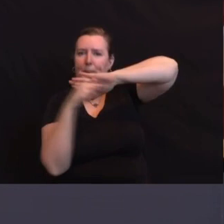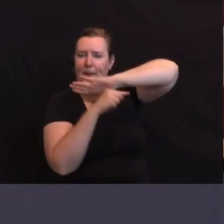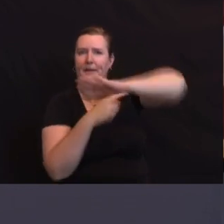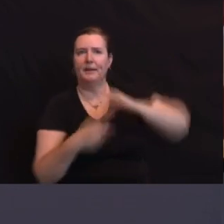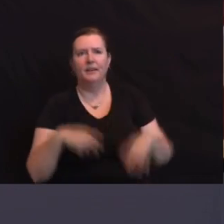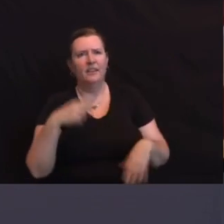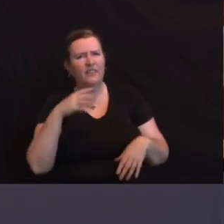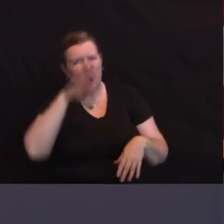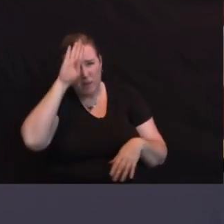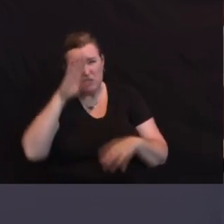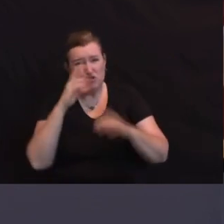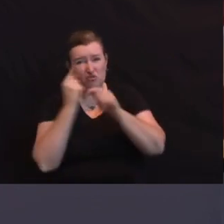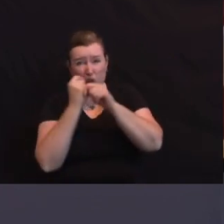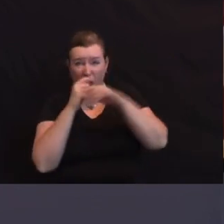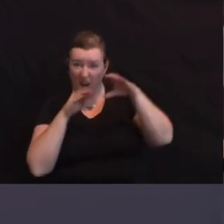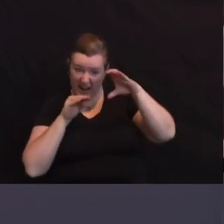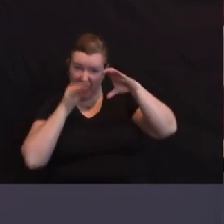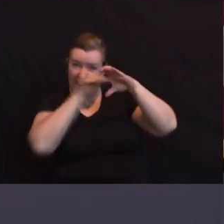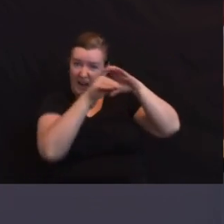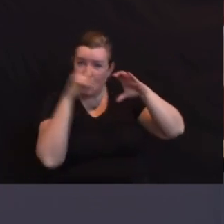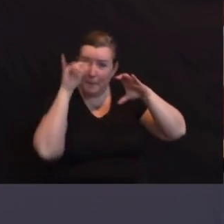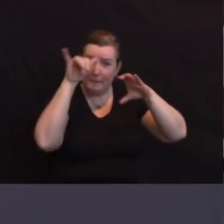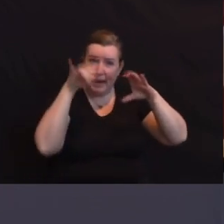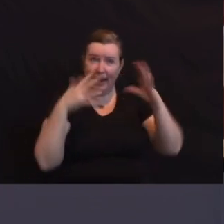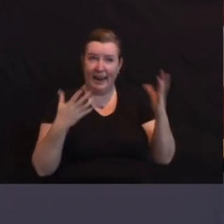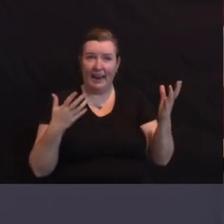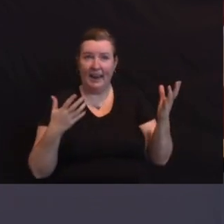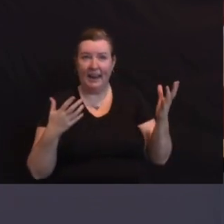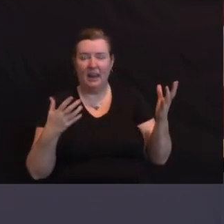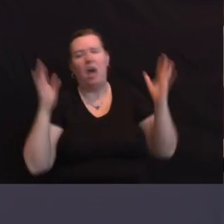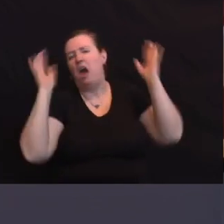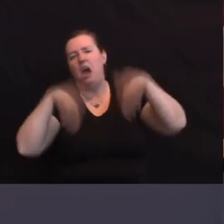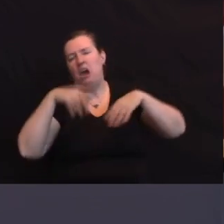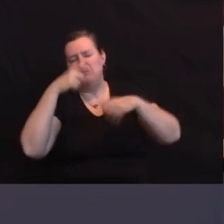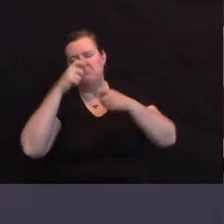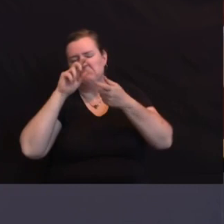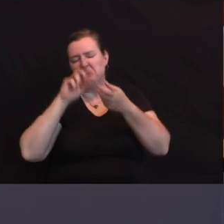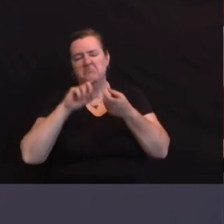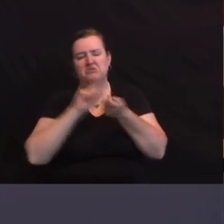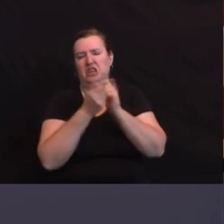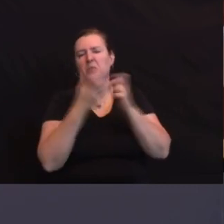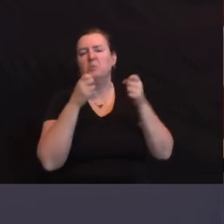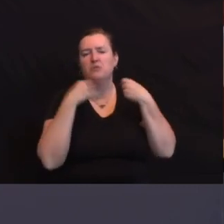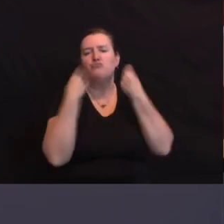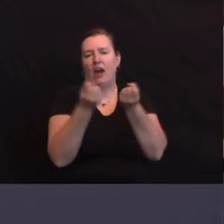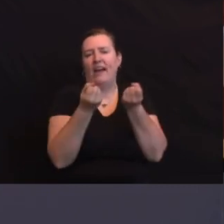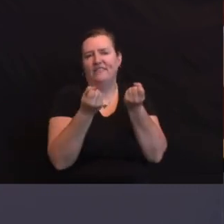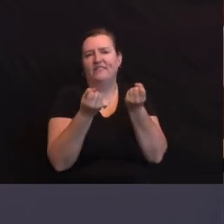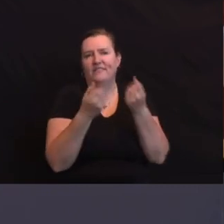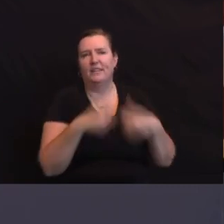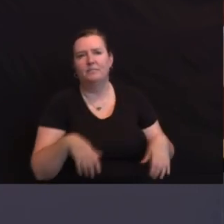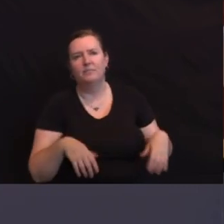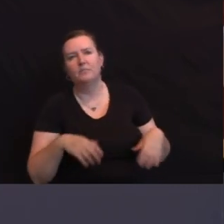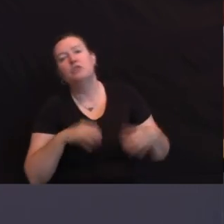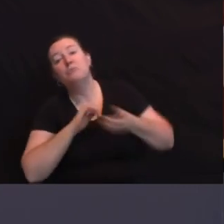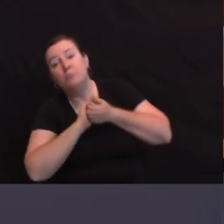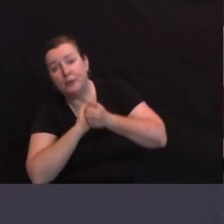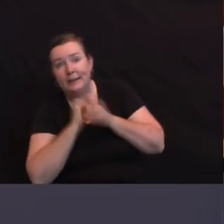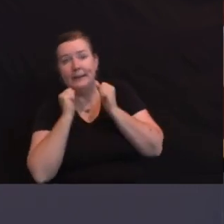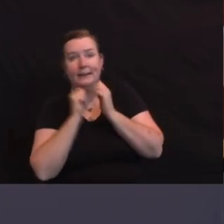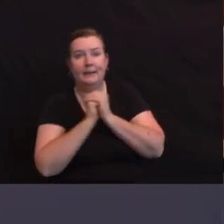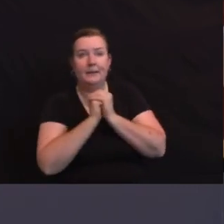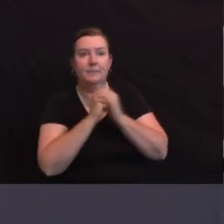drive. Okay, so that we expect, again, not only that we pray for them the next couple of days of fighting fires, but certainly for that